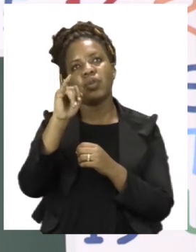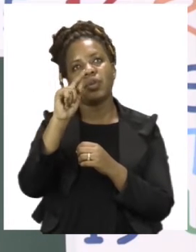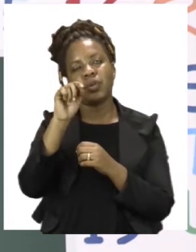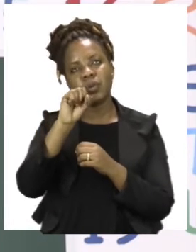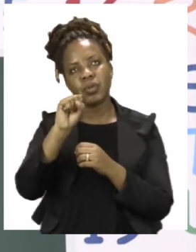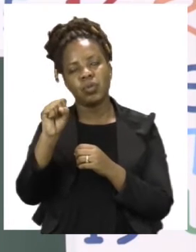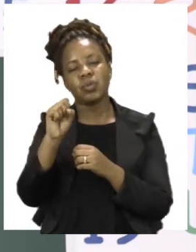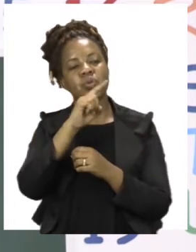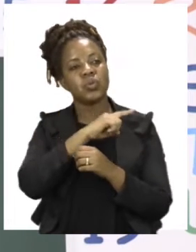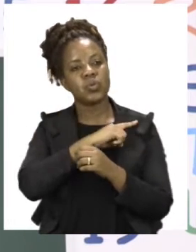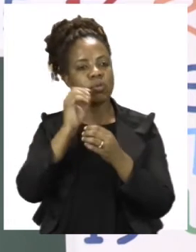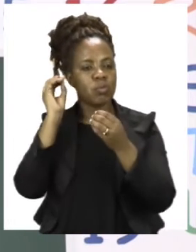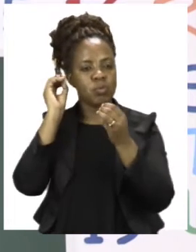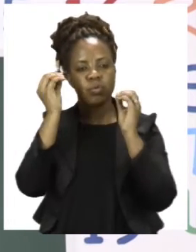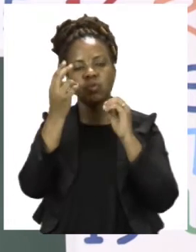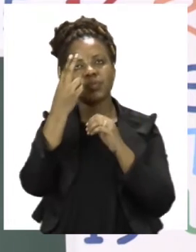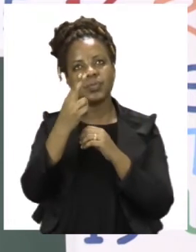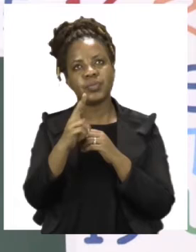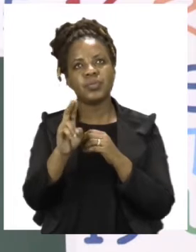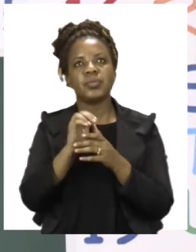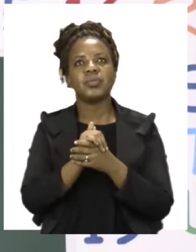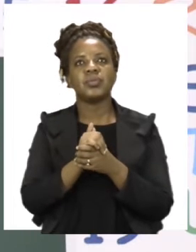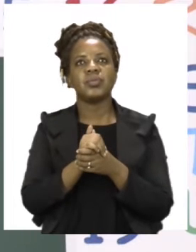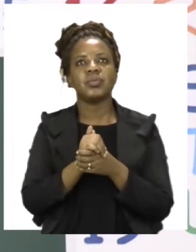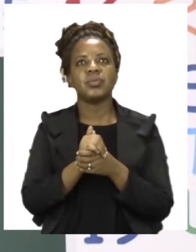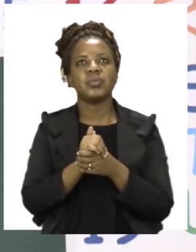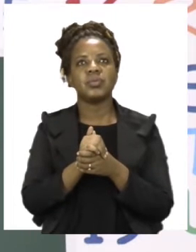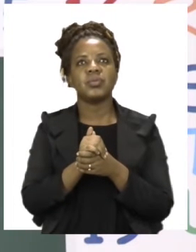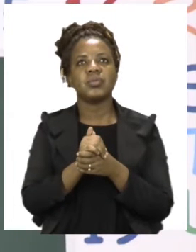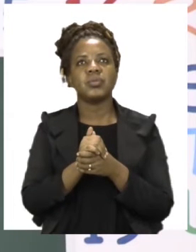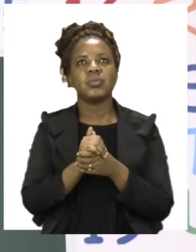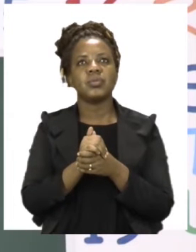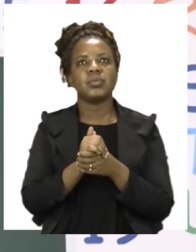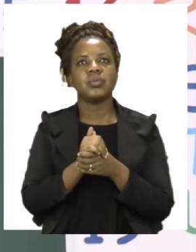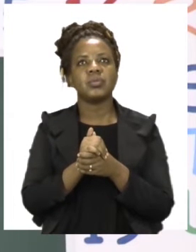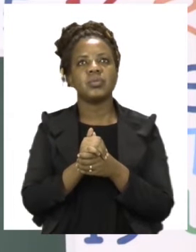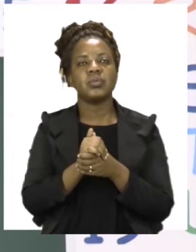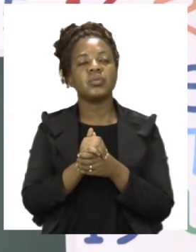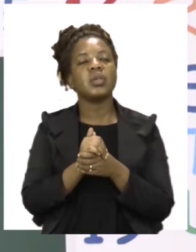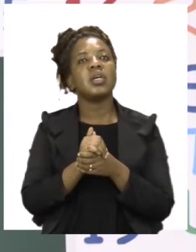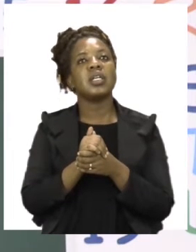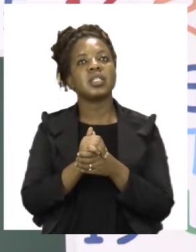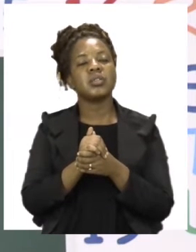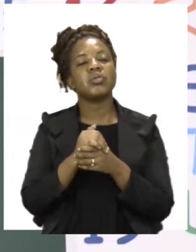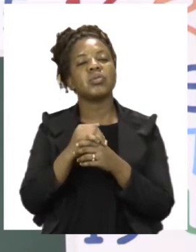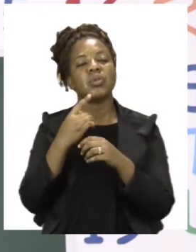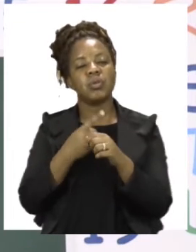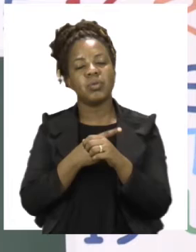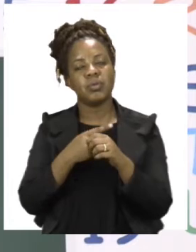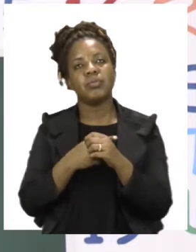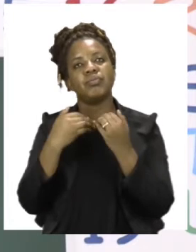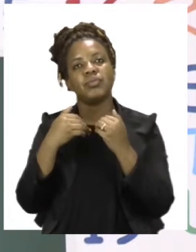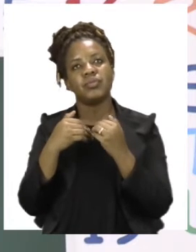confused. Remember, every time we are subtracting or adding like this, we always start with Mrs. Units. So let